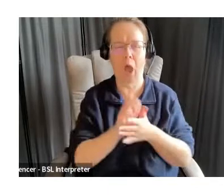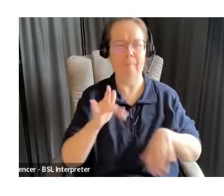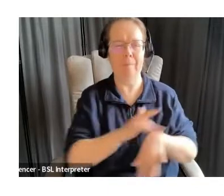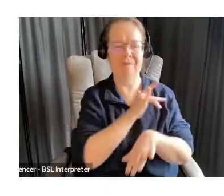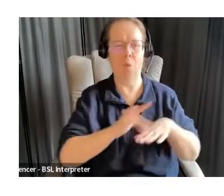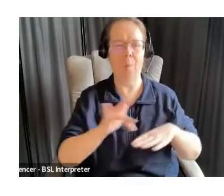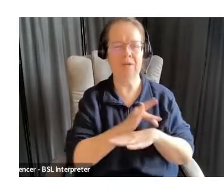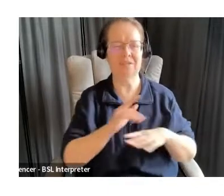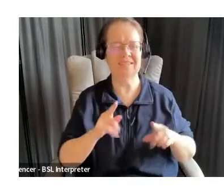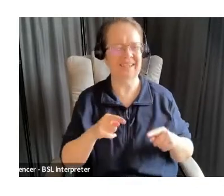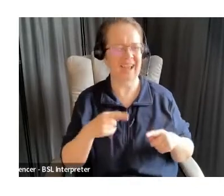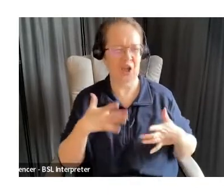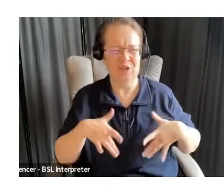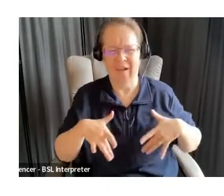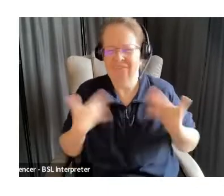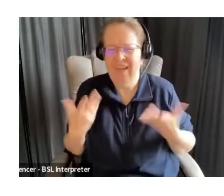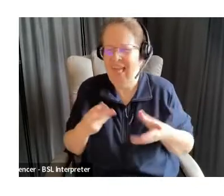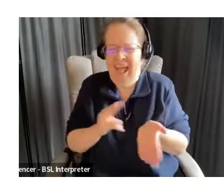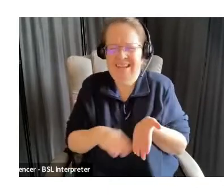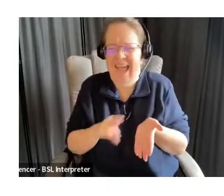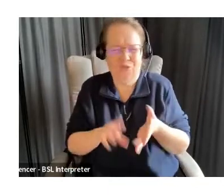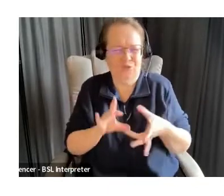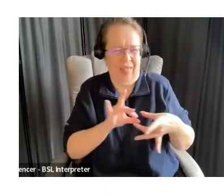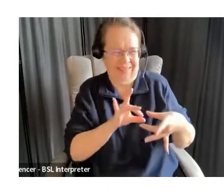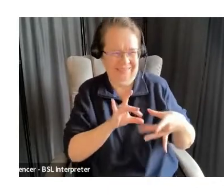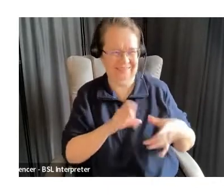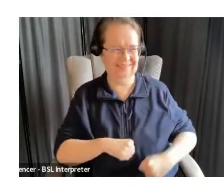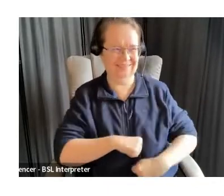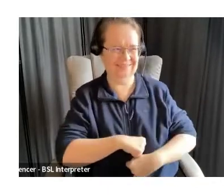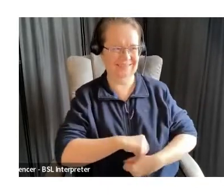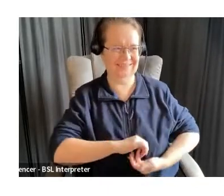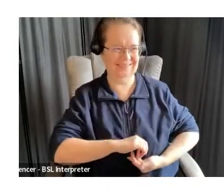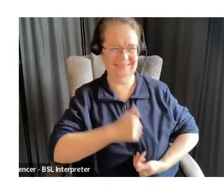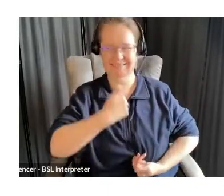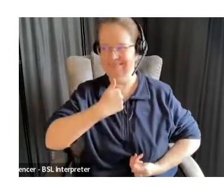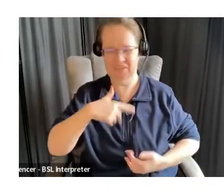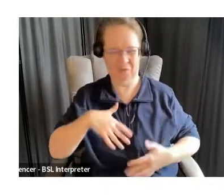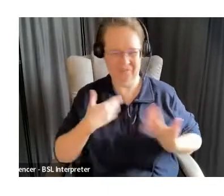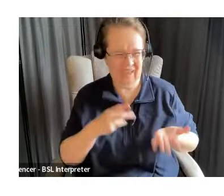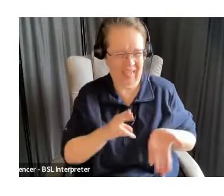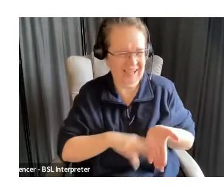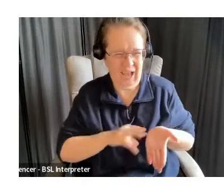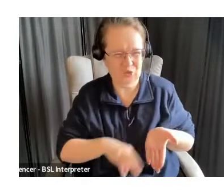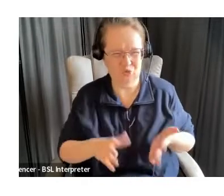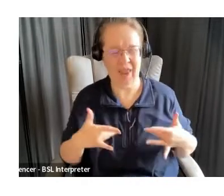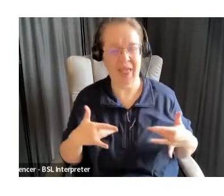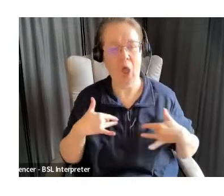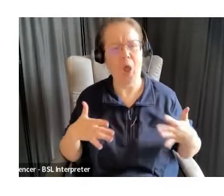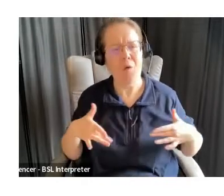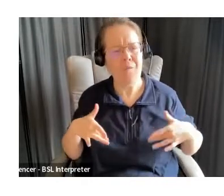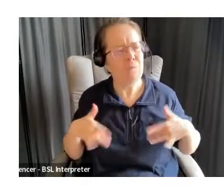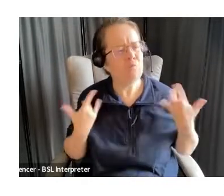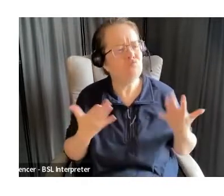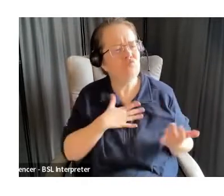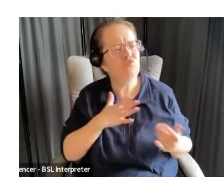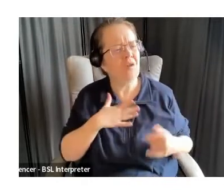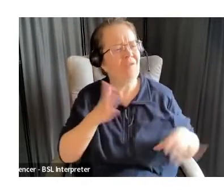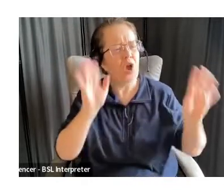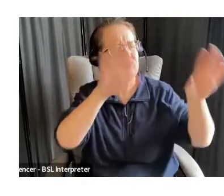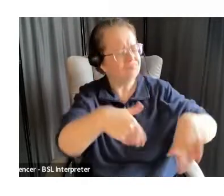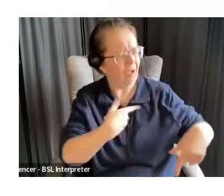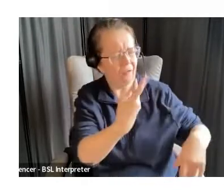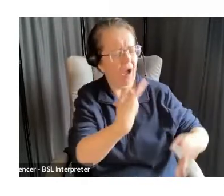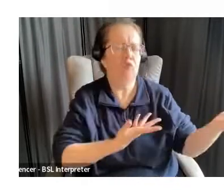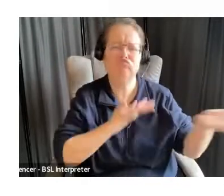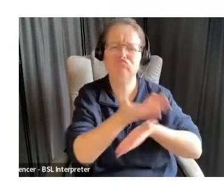feel very unnatural, right? I've always felt very unnatural in an interview. I just prefer having a conversation,